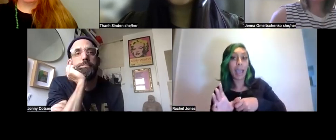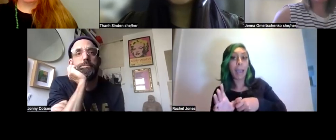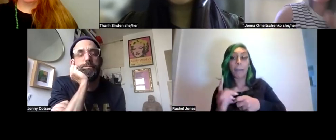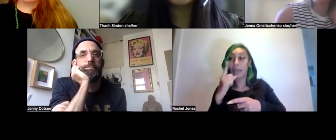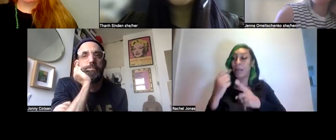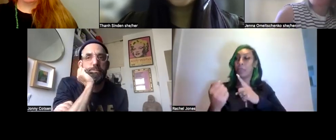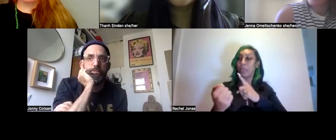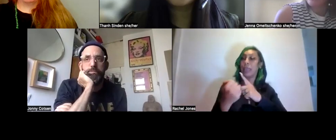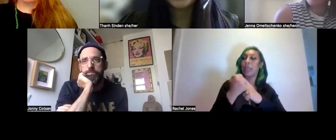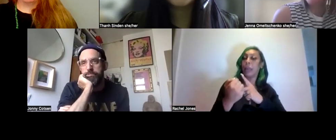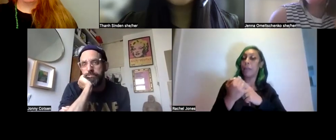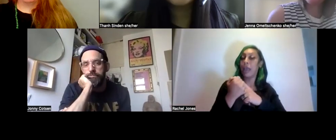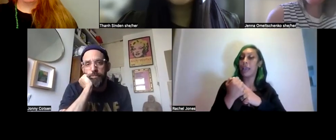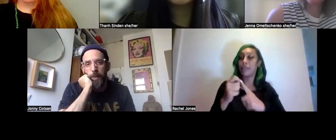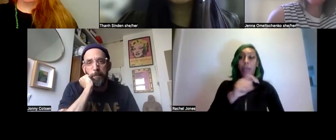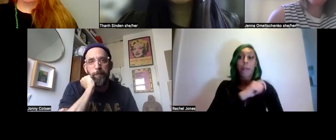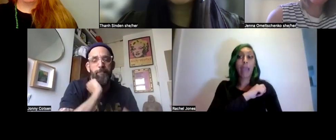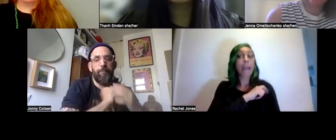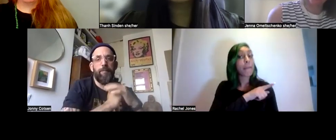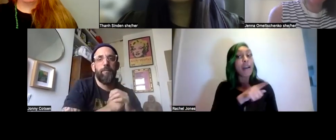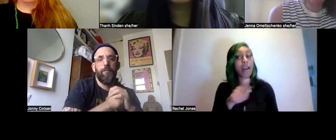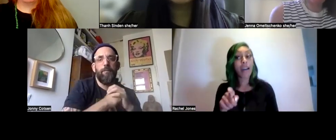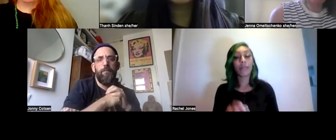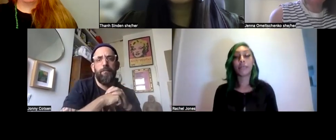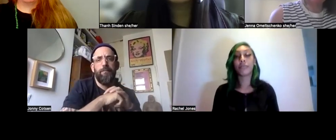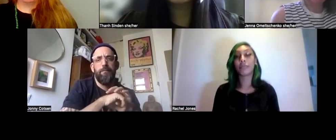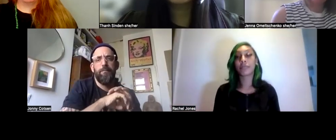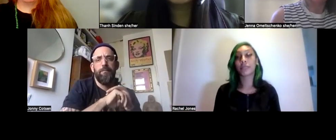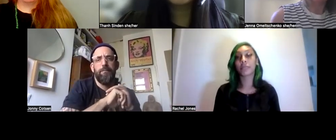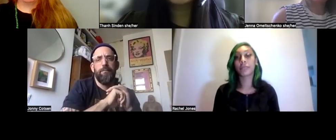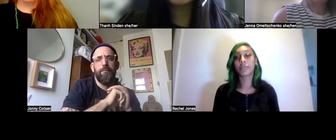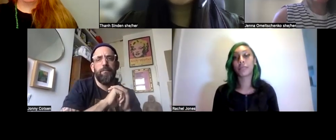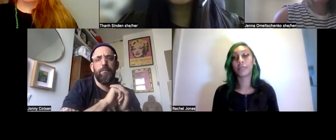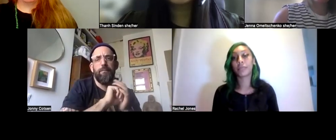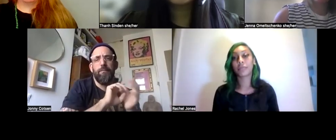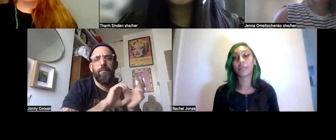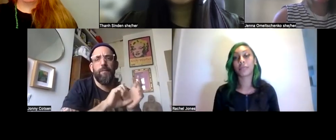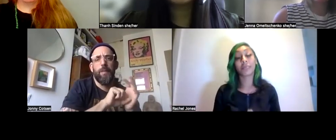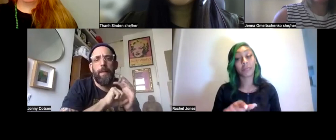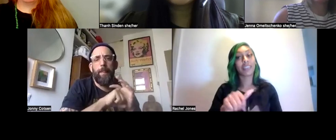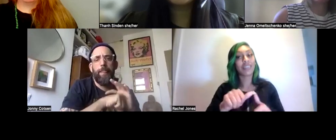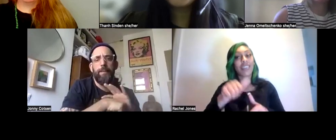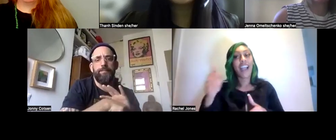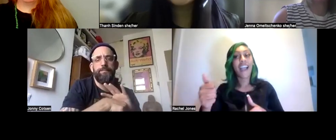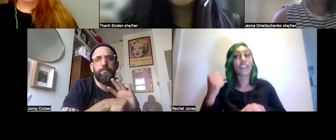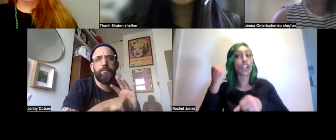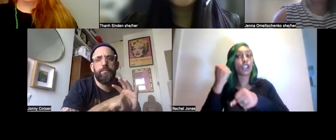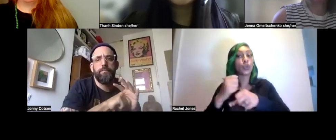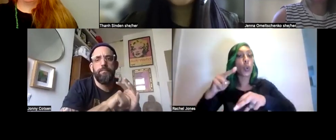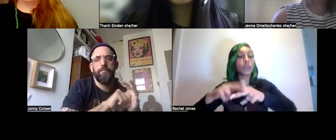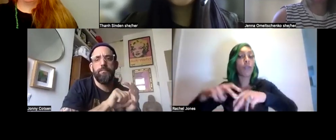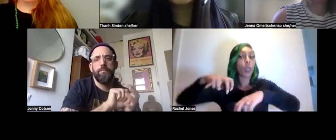members, in particular our Black members, after the George Floyd murder.